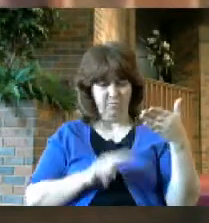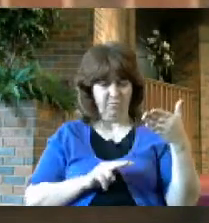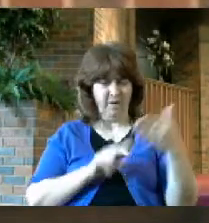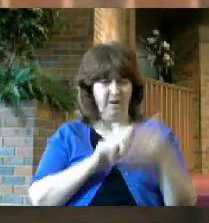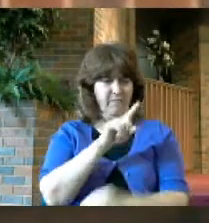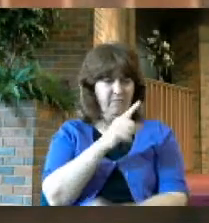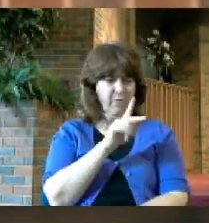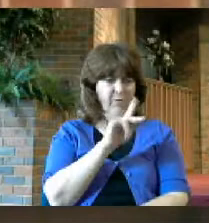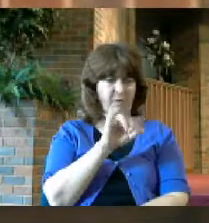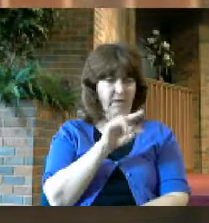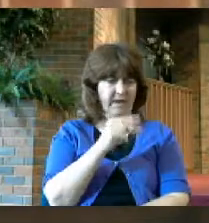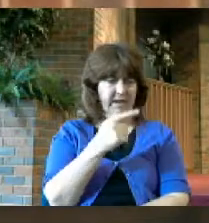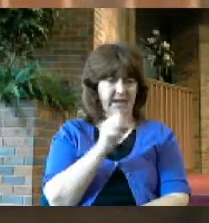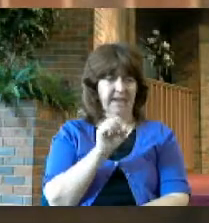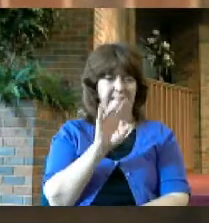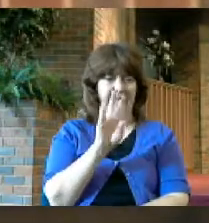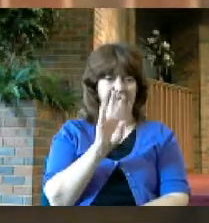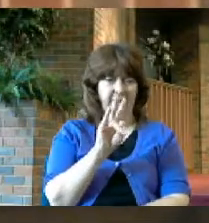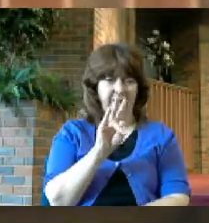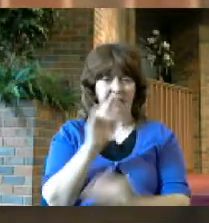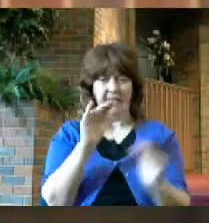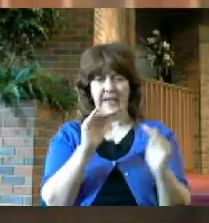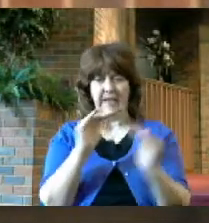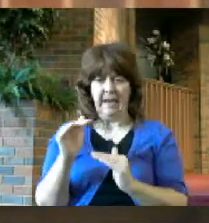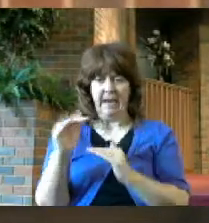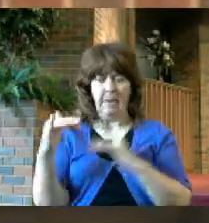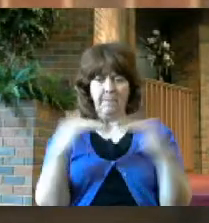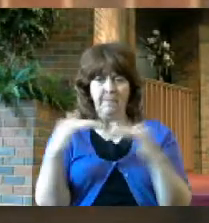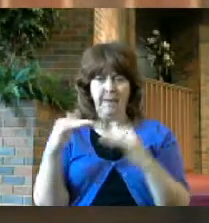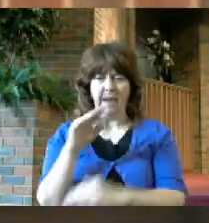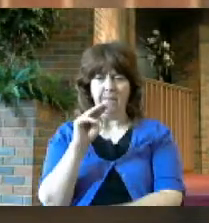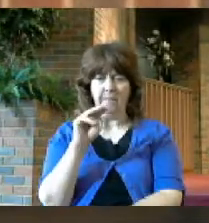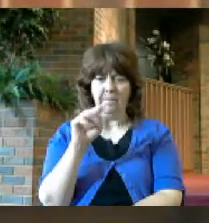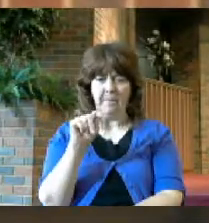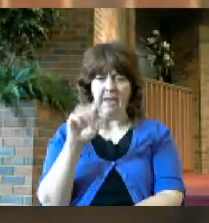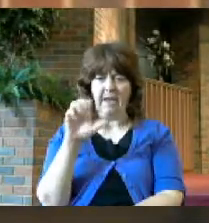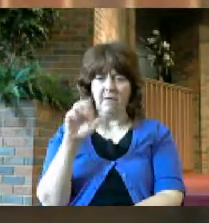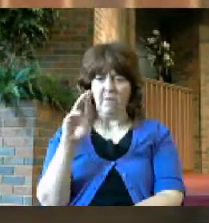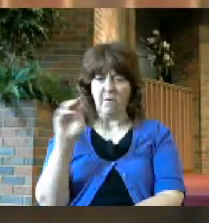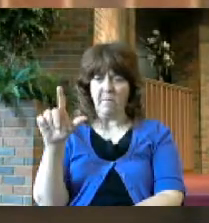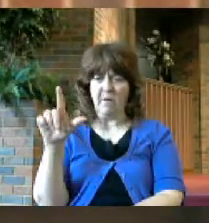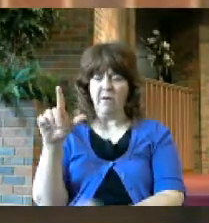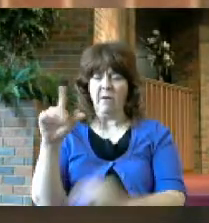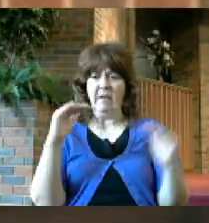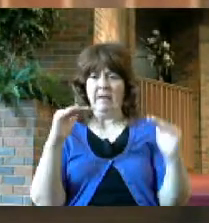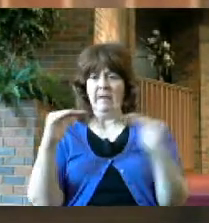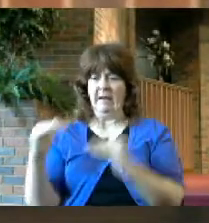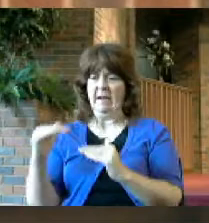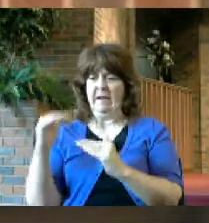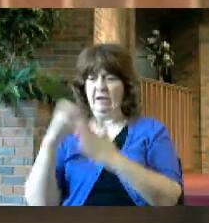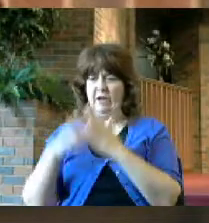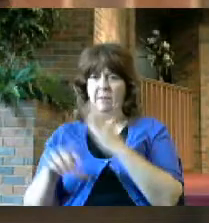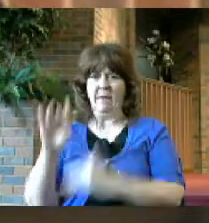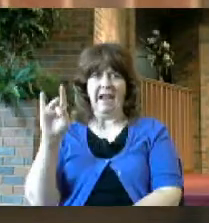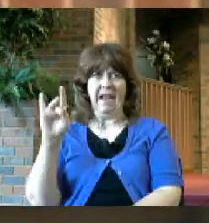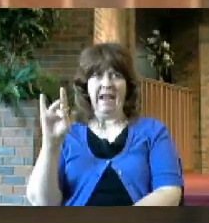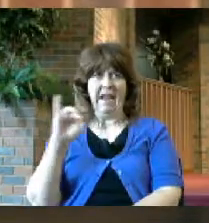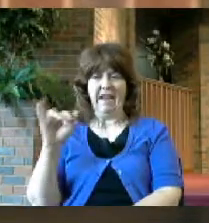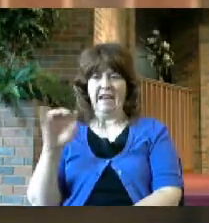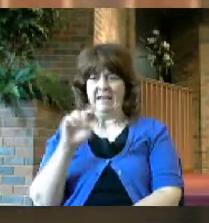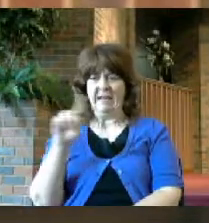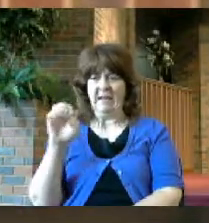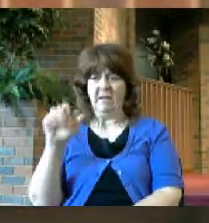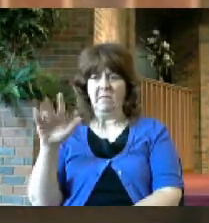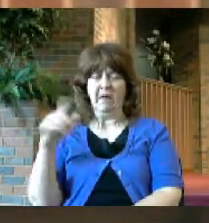Carmel, and then in 1 Kings chapter 18, when Jezebel says to Elijah, "I will kill you